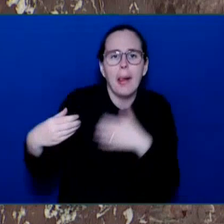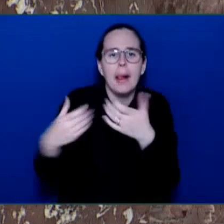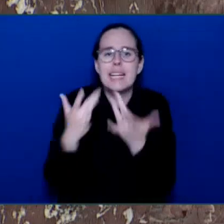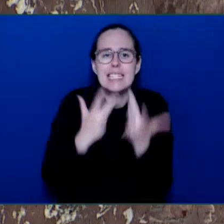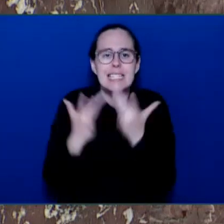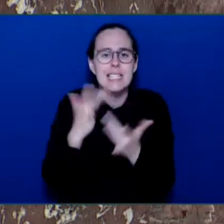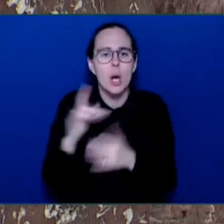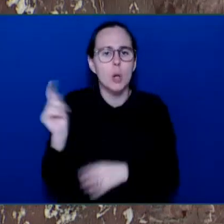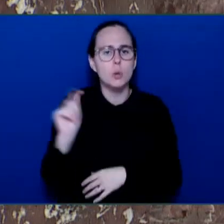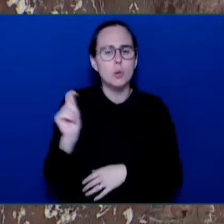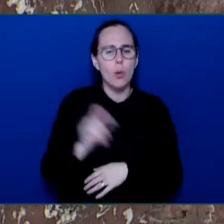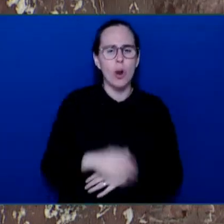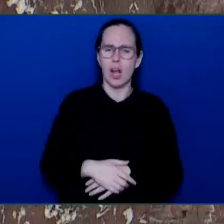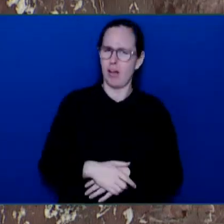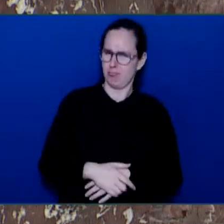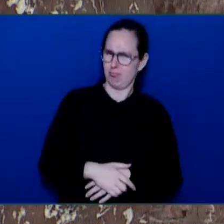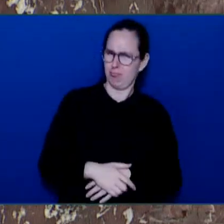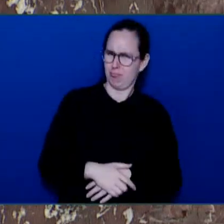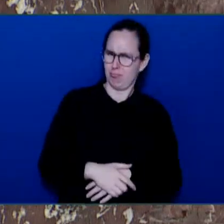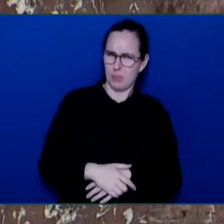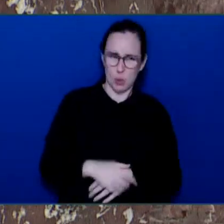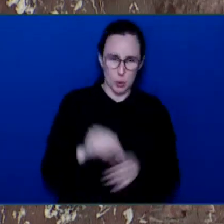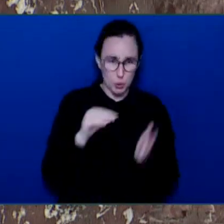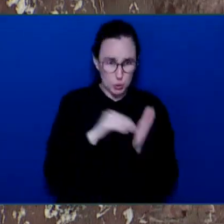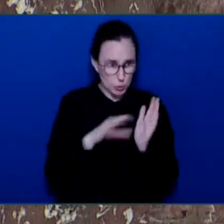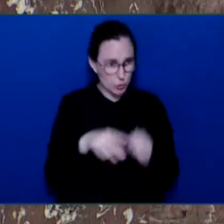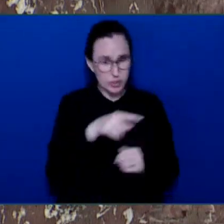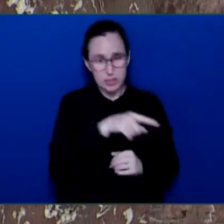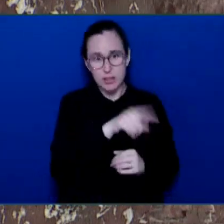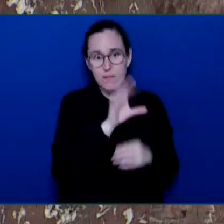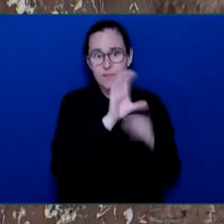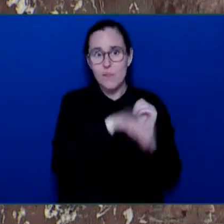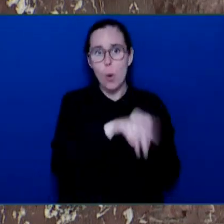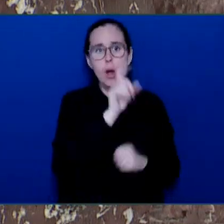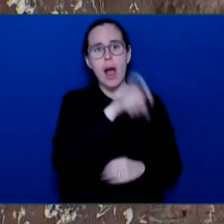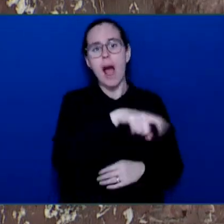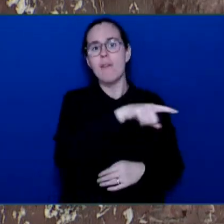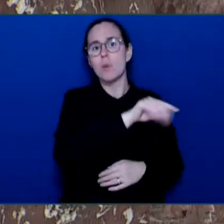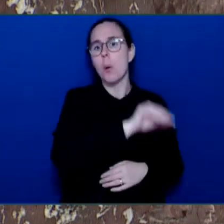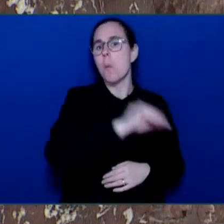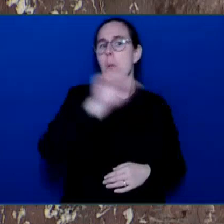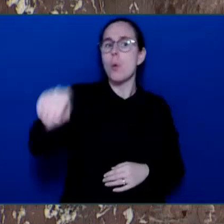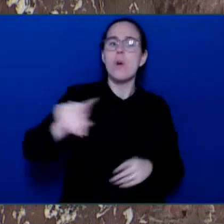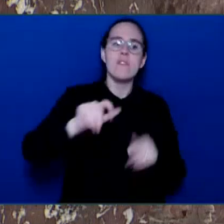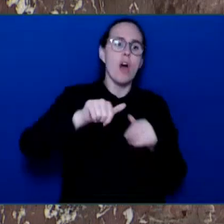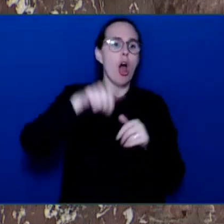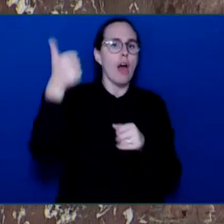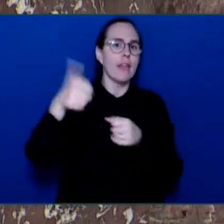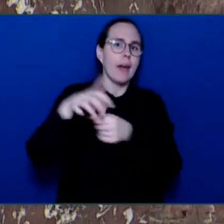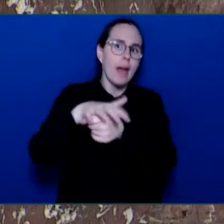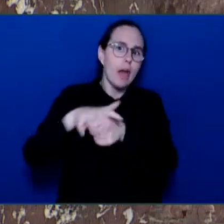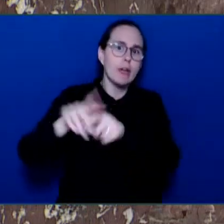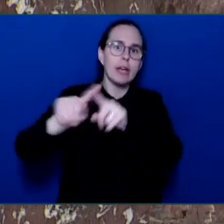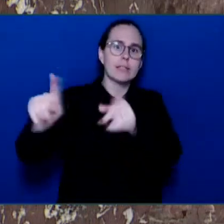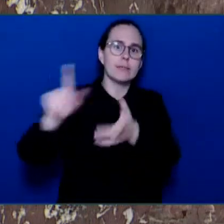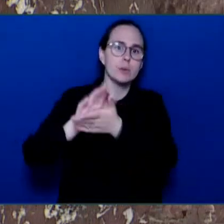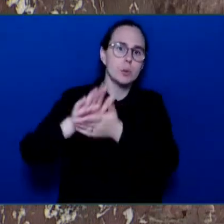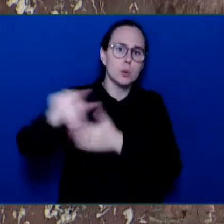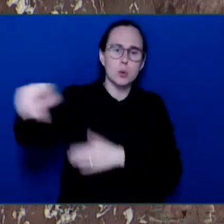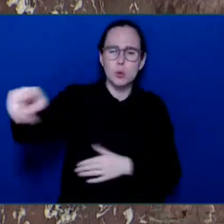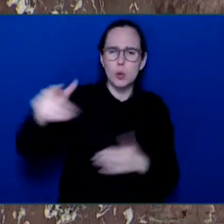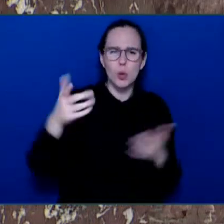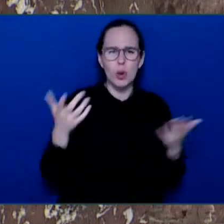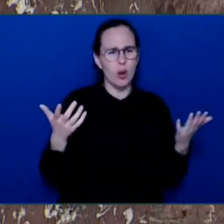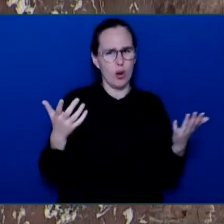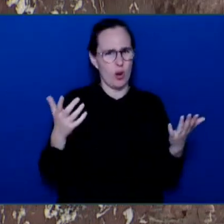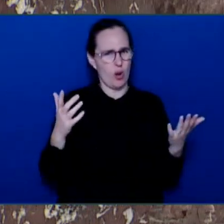other districts, dividing the school day into shifts, and abandoning traditional classroom learning. My question is to the